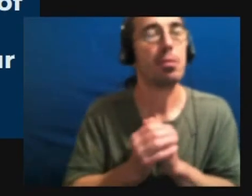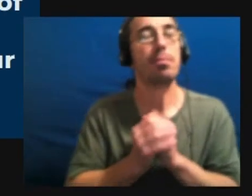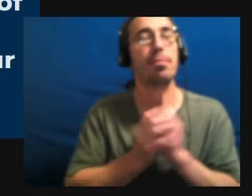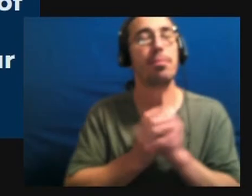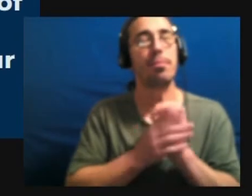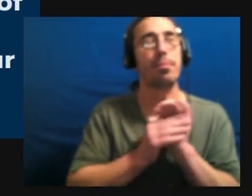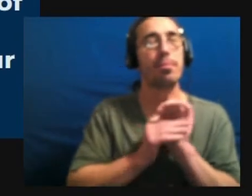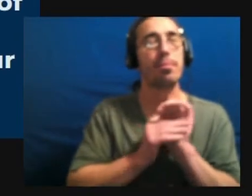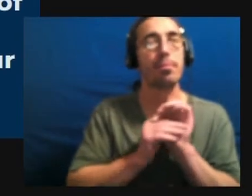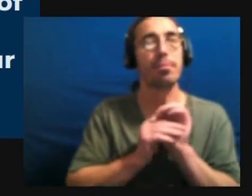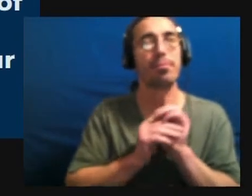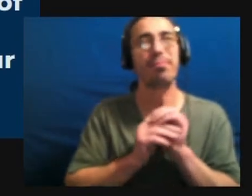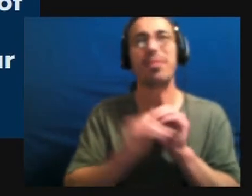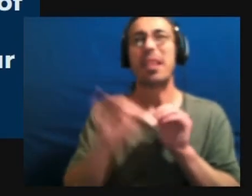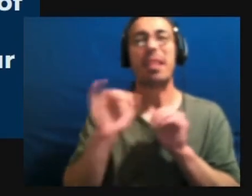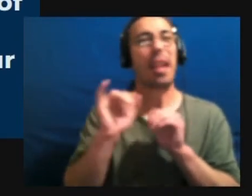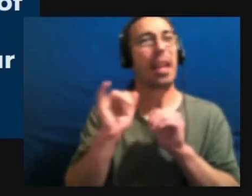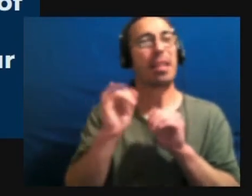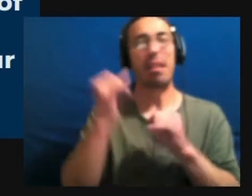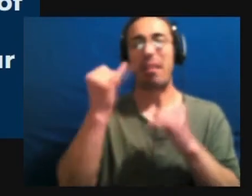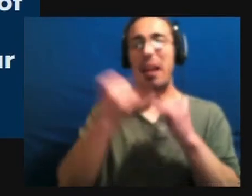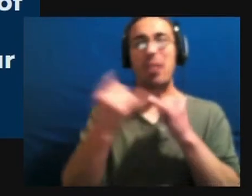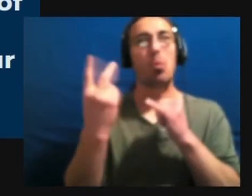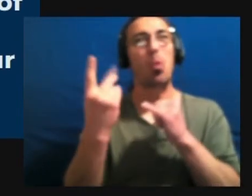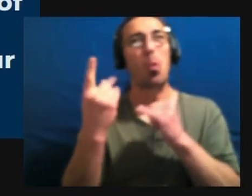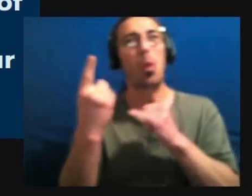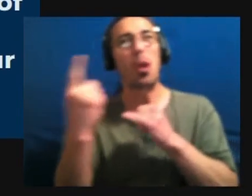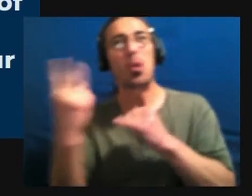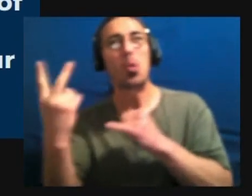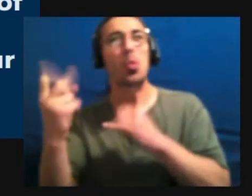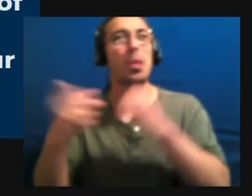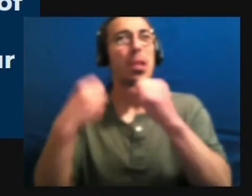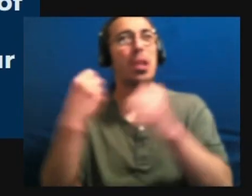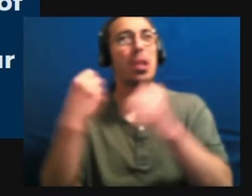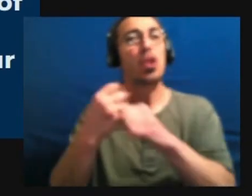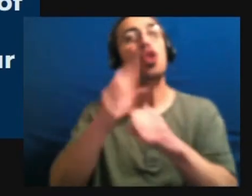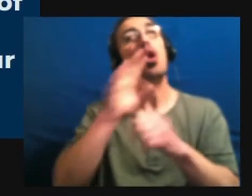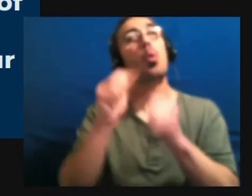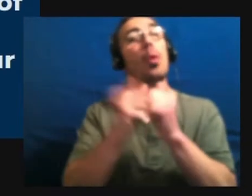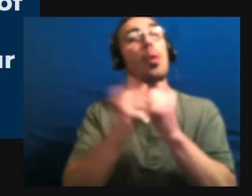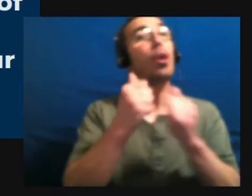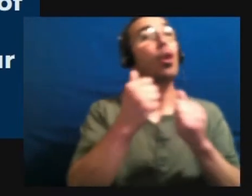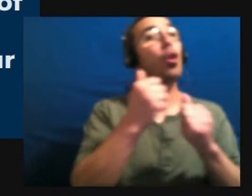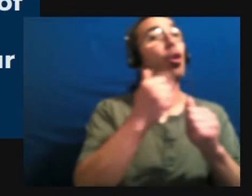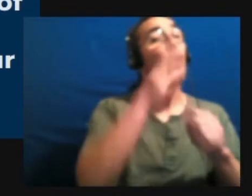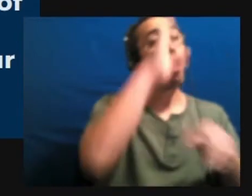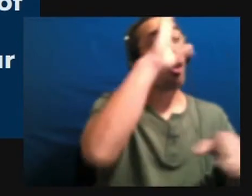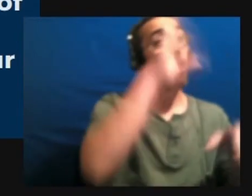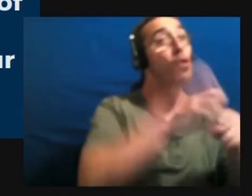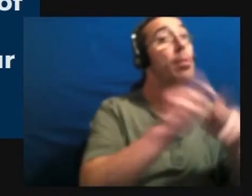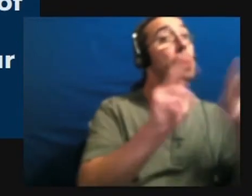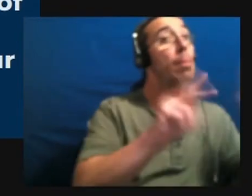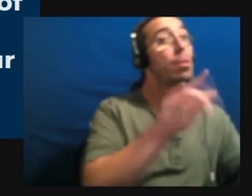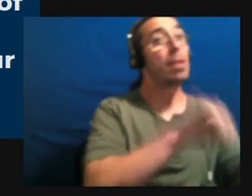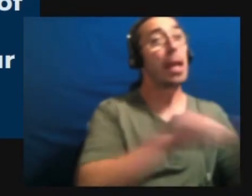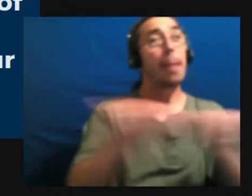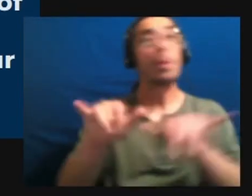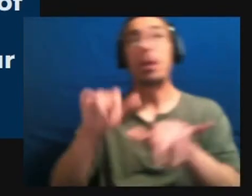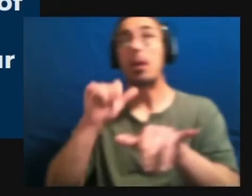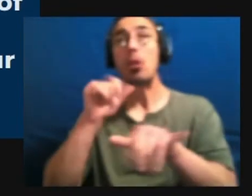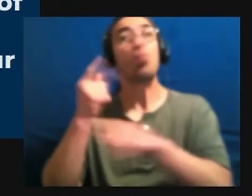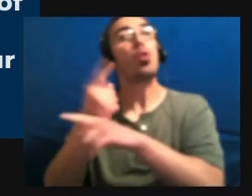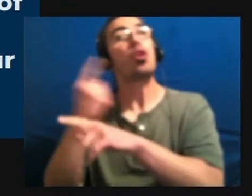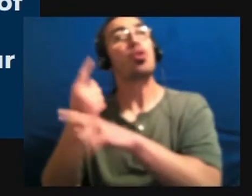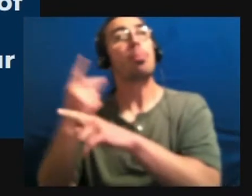the last year or two, talking to other autistic and non-autistic people, like, wait, doesn't everybody do